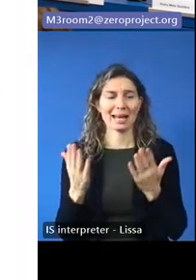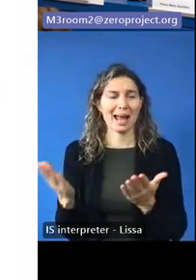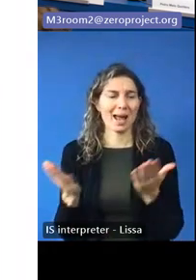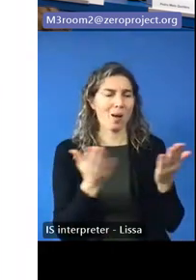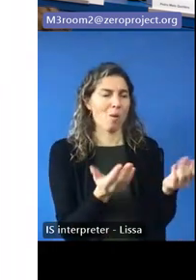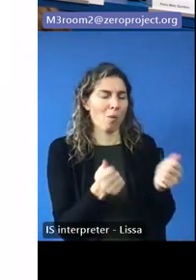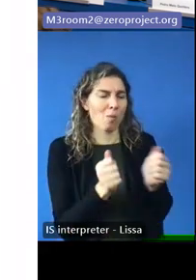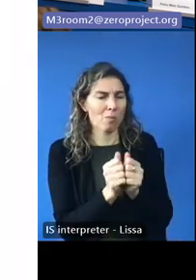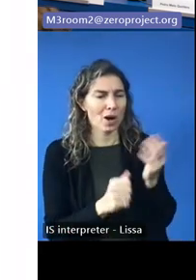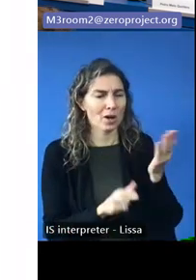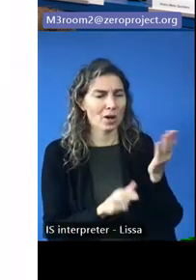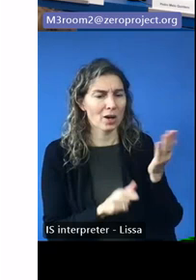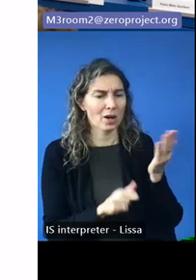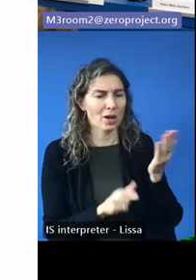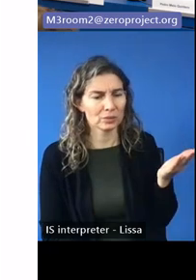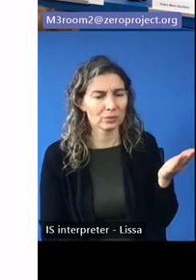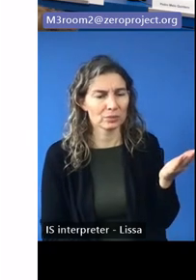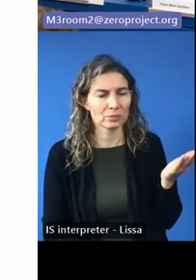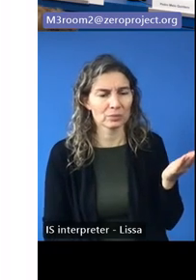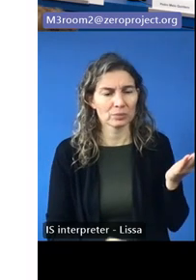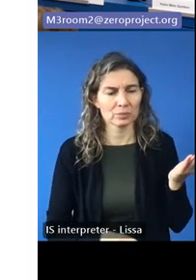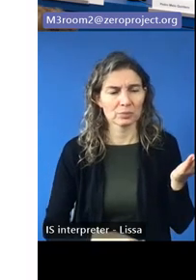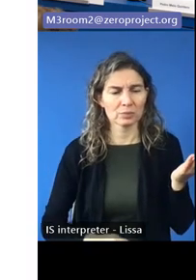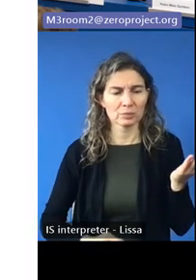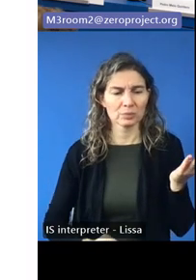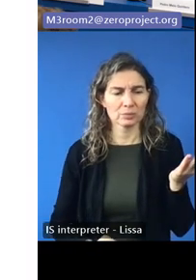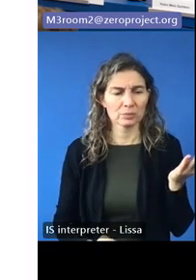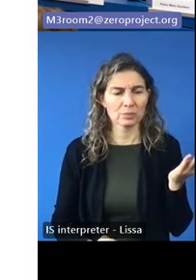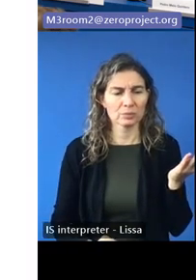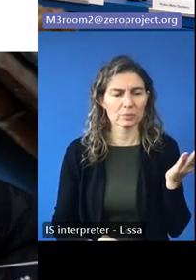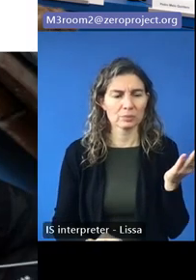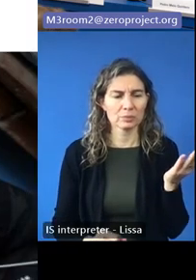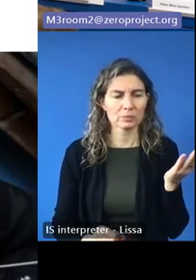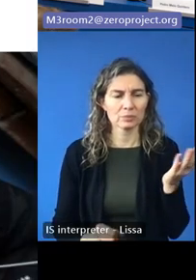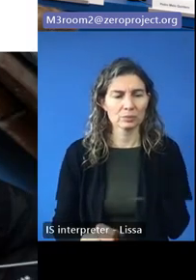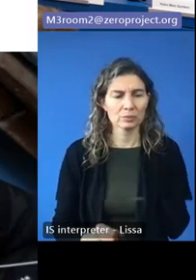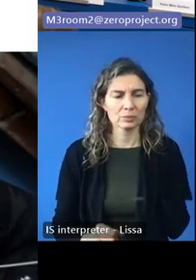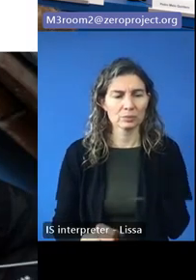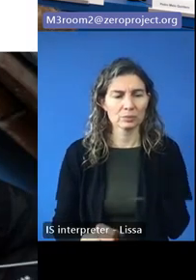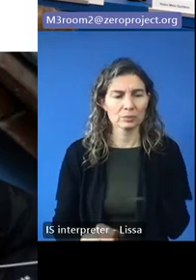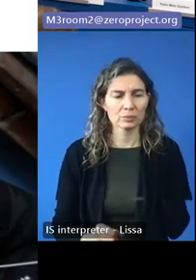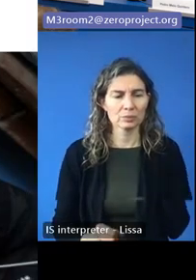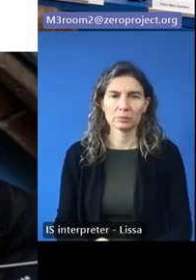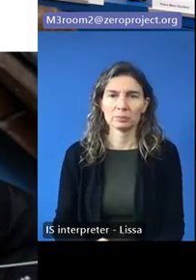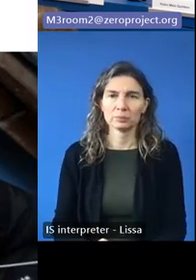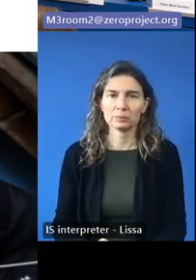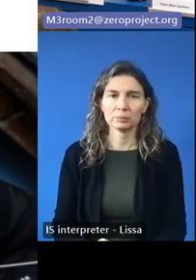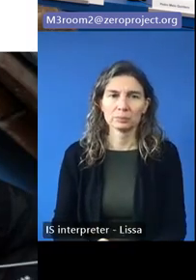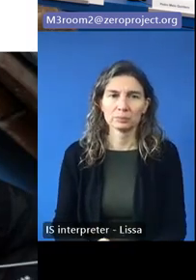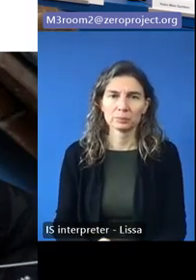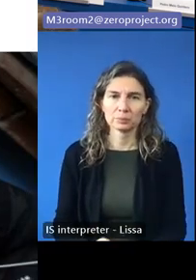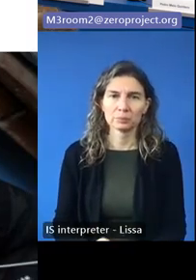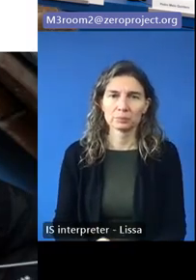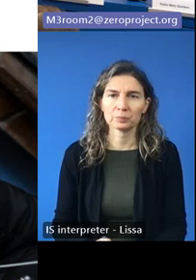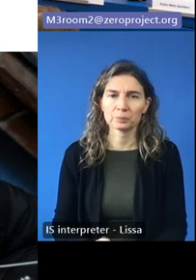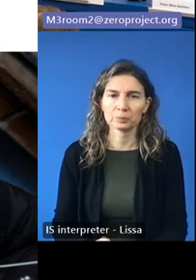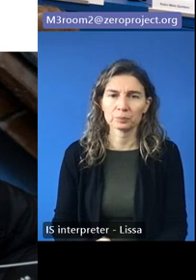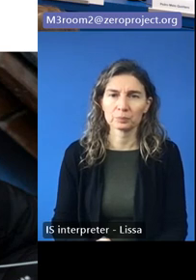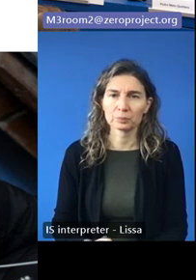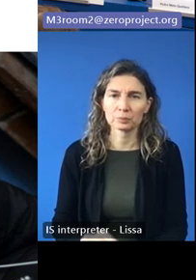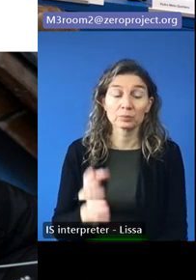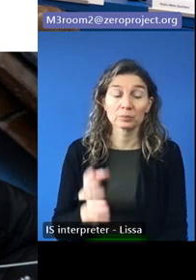Good morning, everyone. I would like to share with you some of function of the Morada app. It is an app with